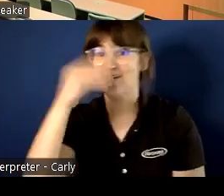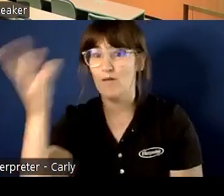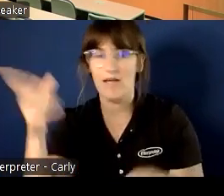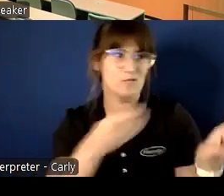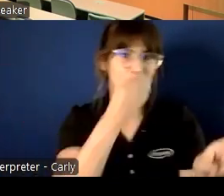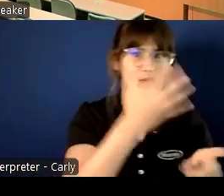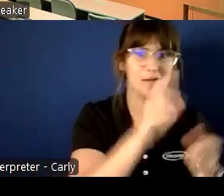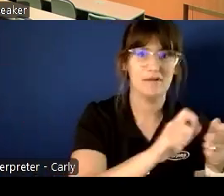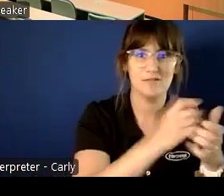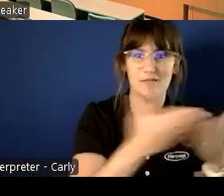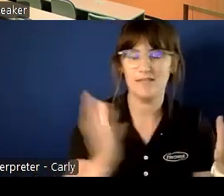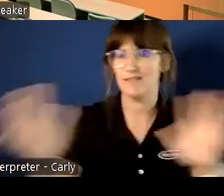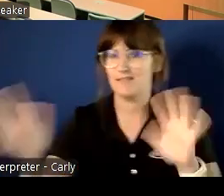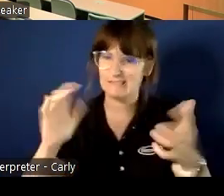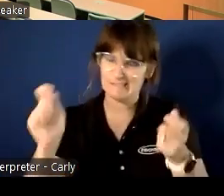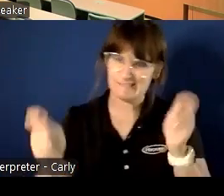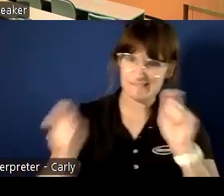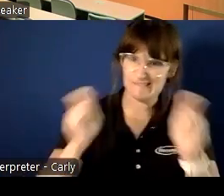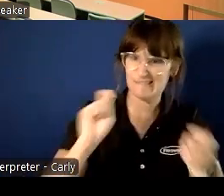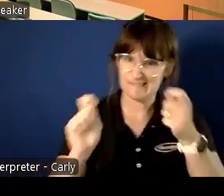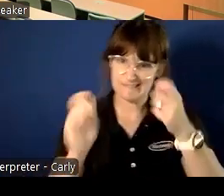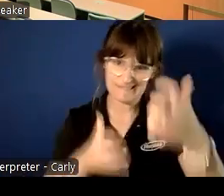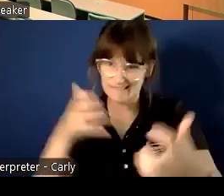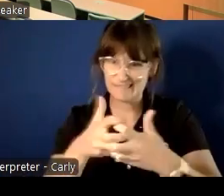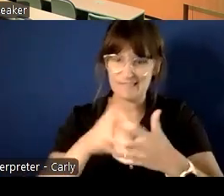So that'll be my advice.